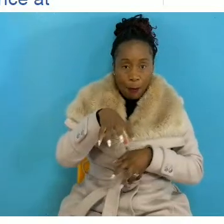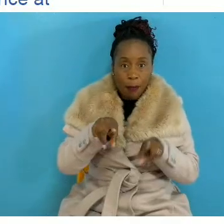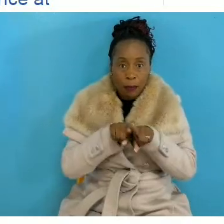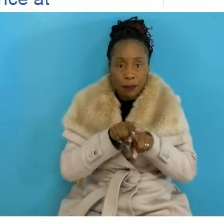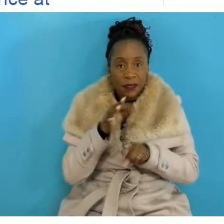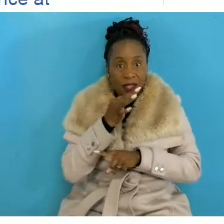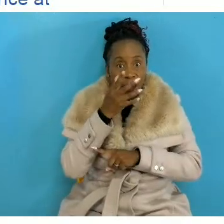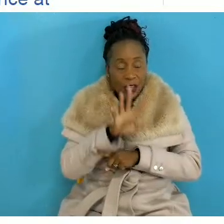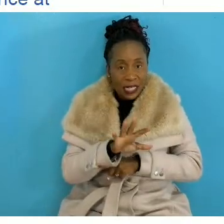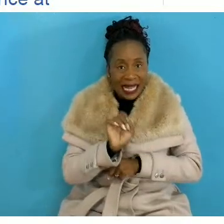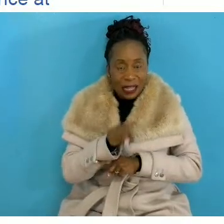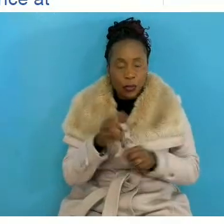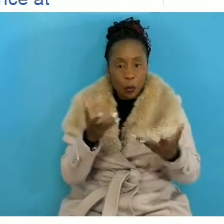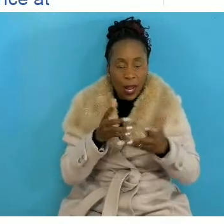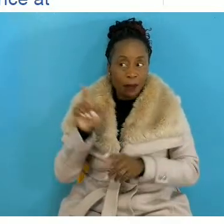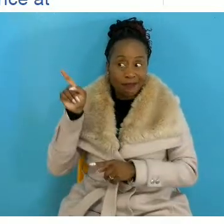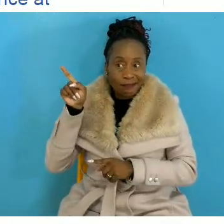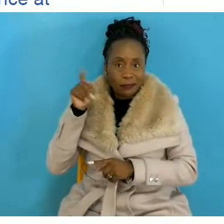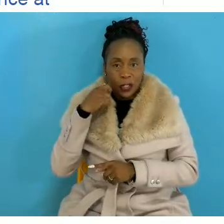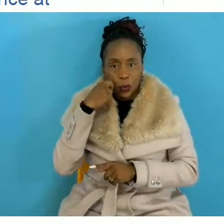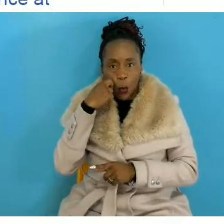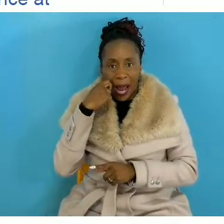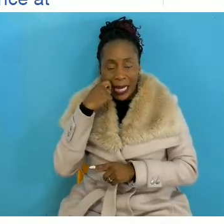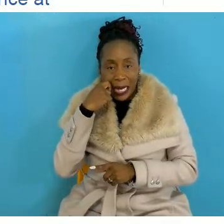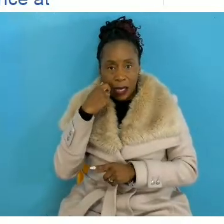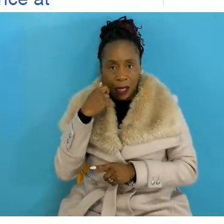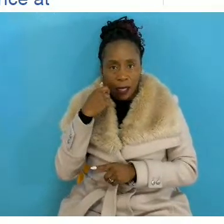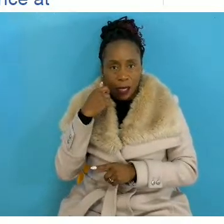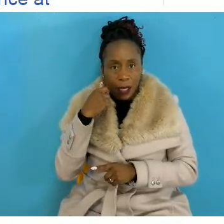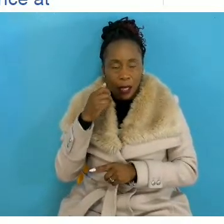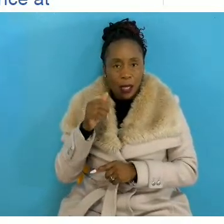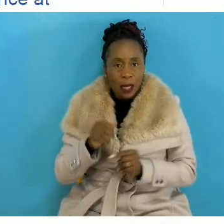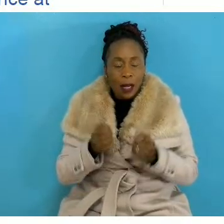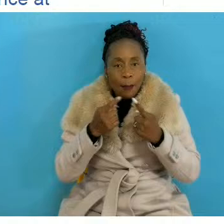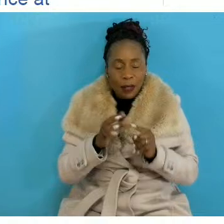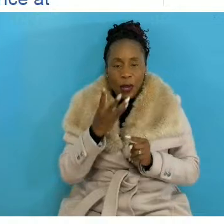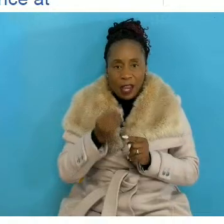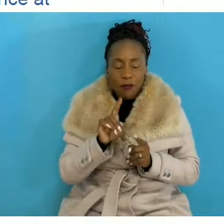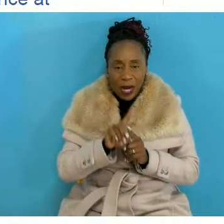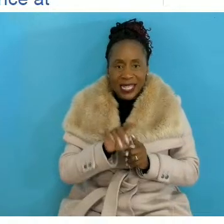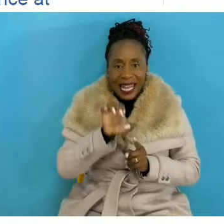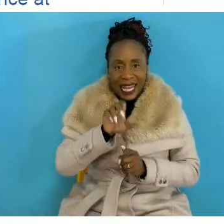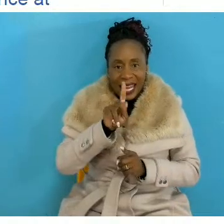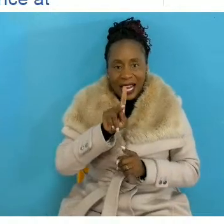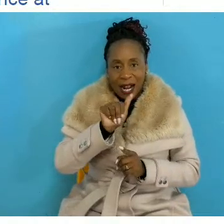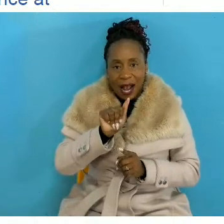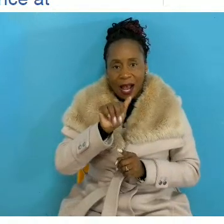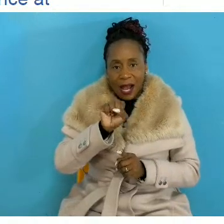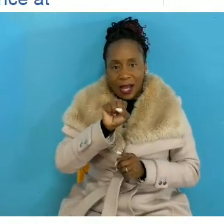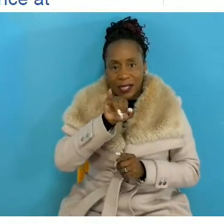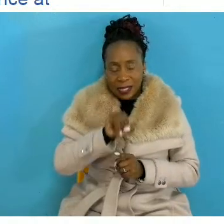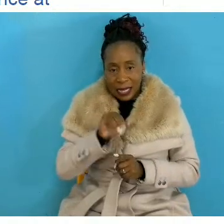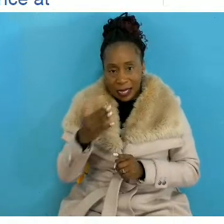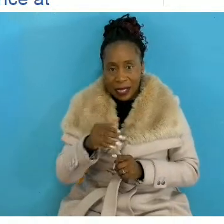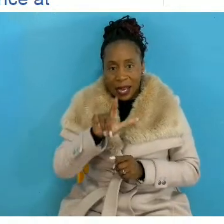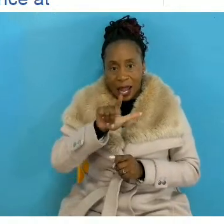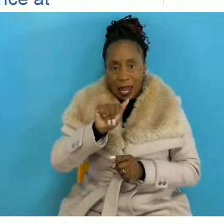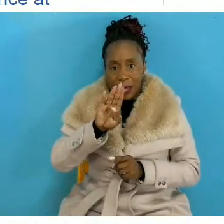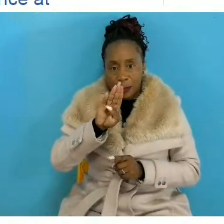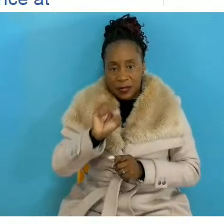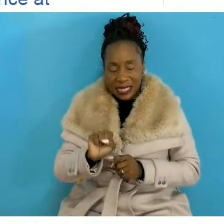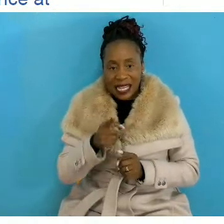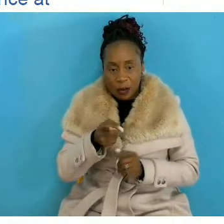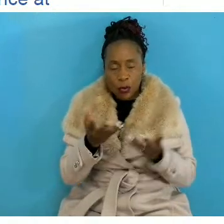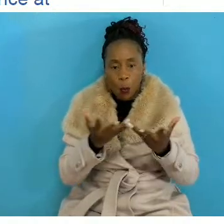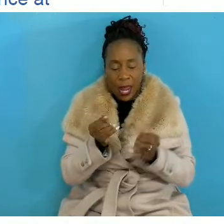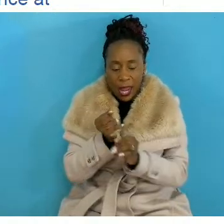in Tshwane, we have what we refer to as ECASI labs. The ECASI labs are in townships, and